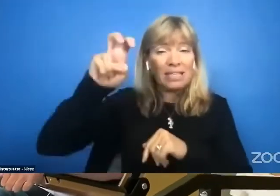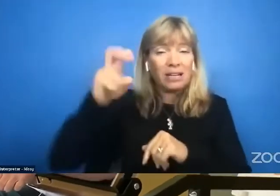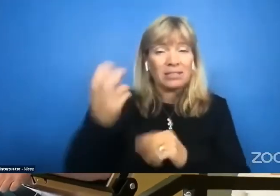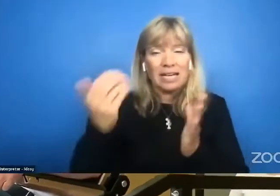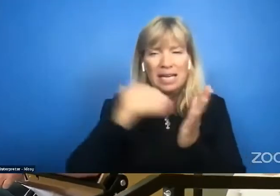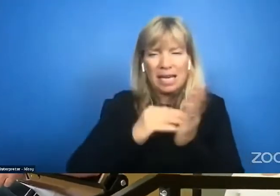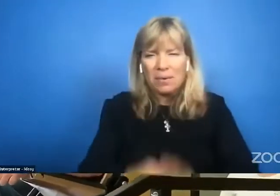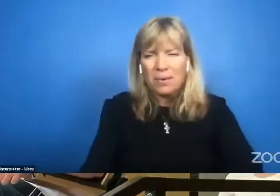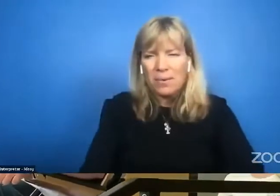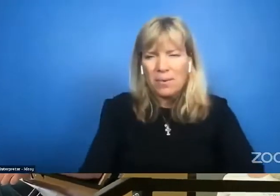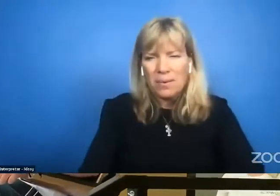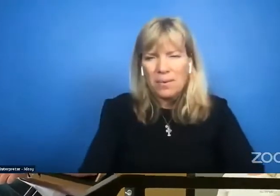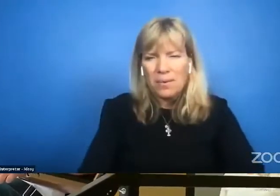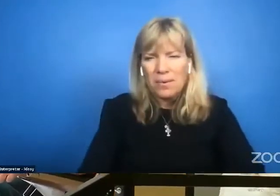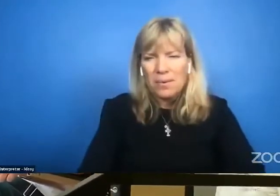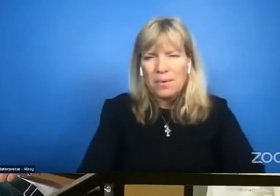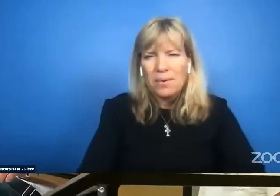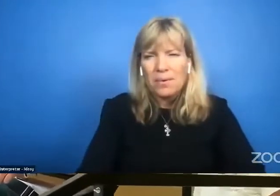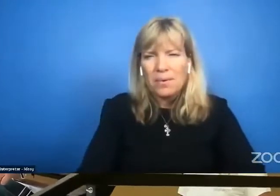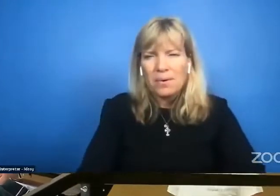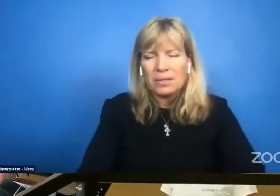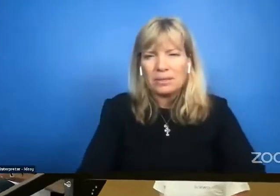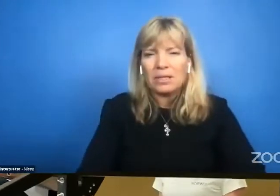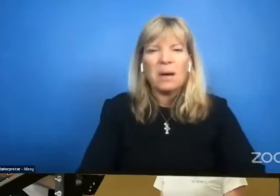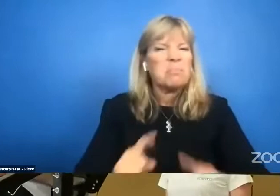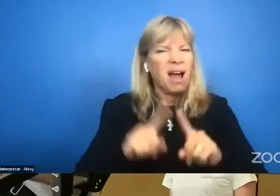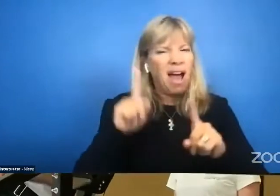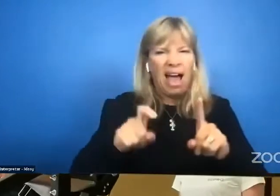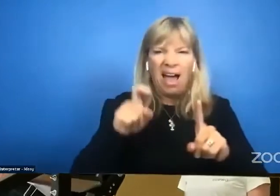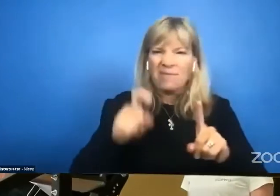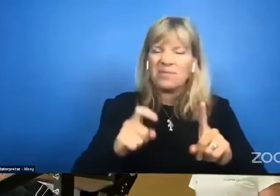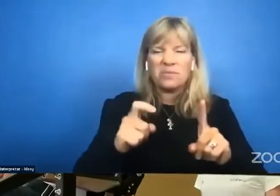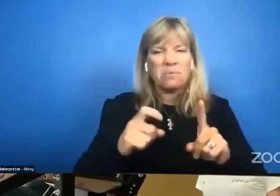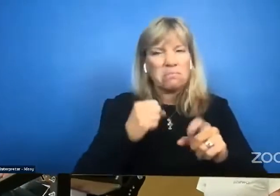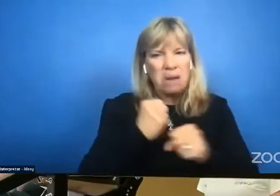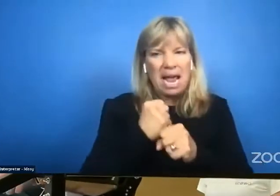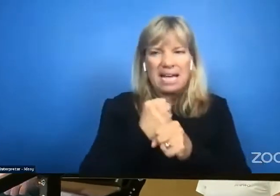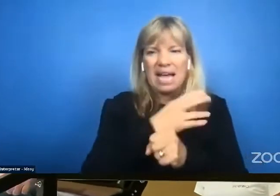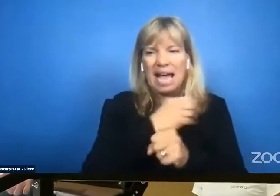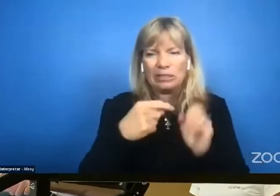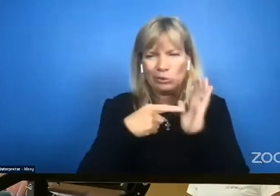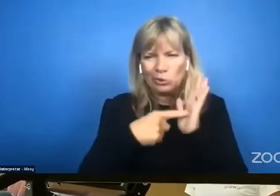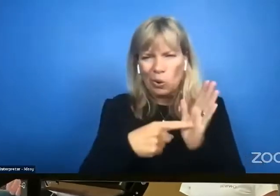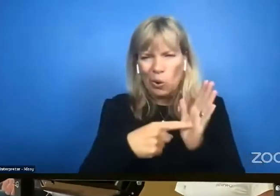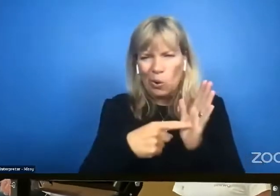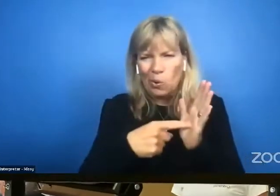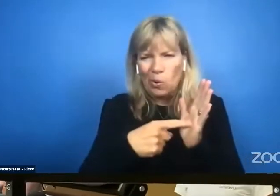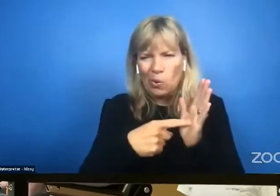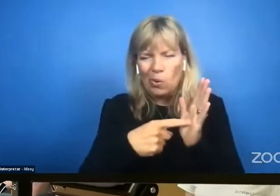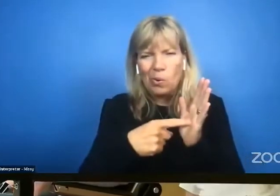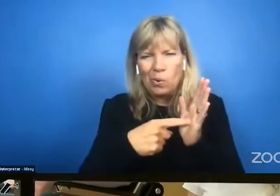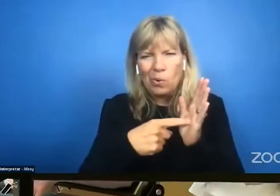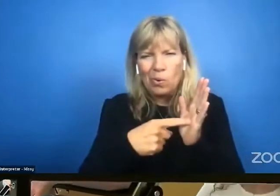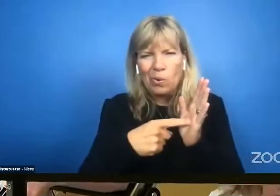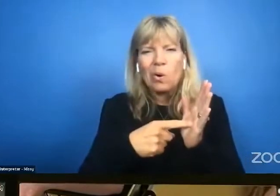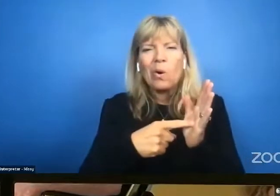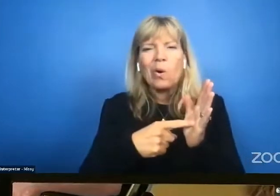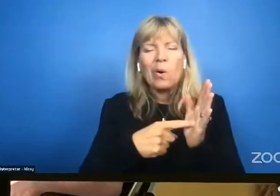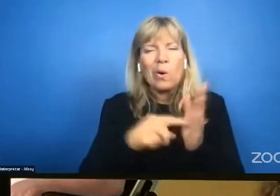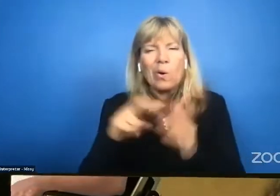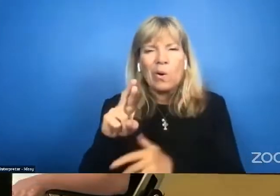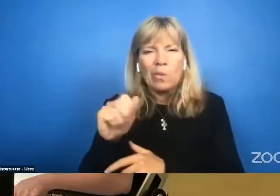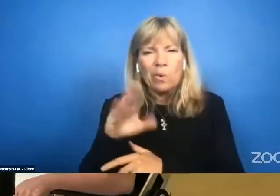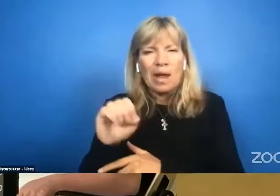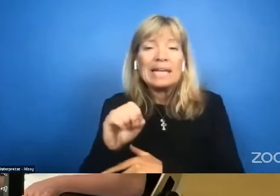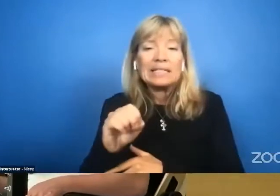But he's going to have to make and show the race referee that he can stop and control the